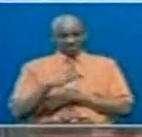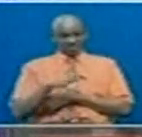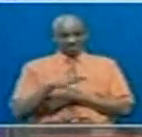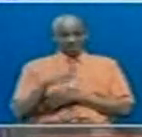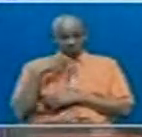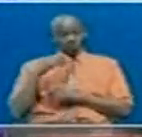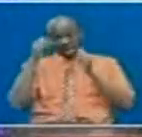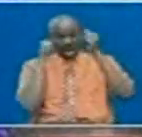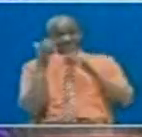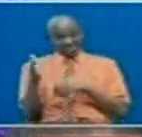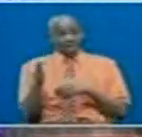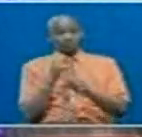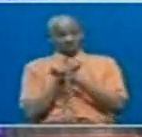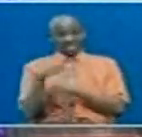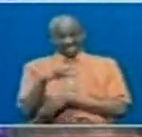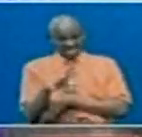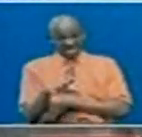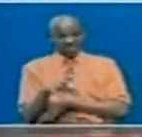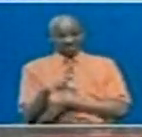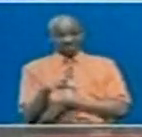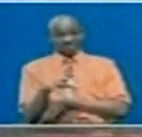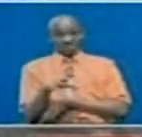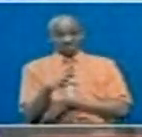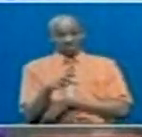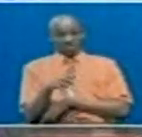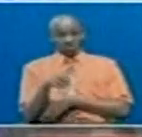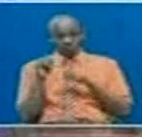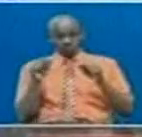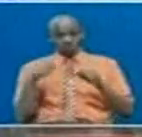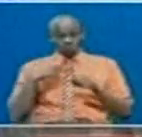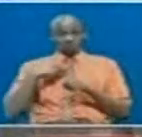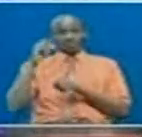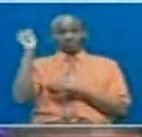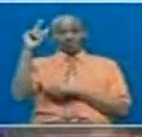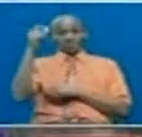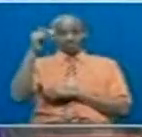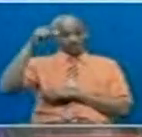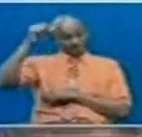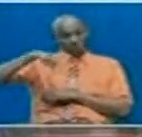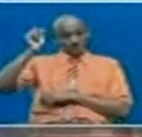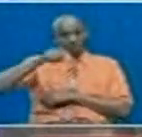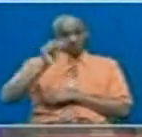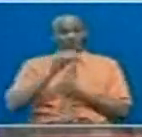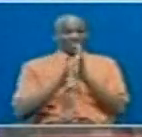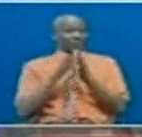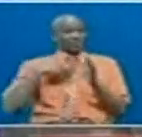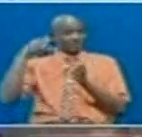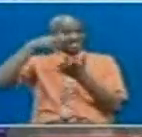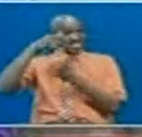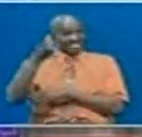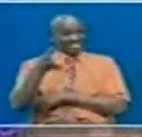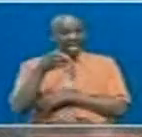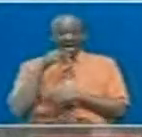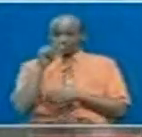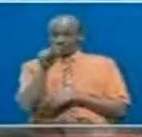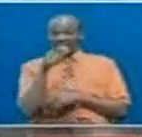our military, all right? We can be able to use drones. We can do anything. But, and that way